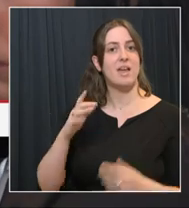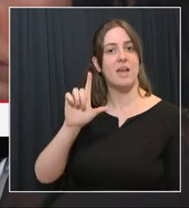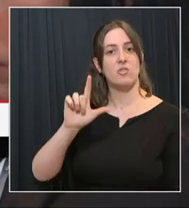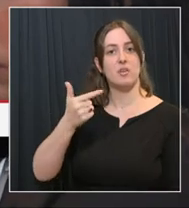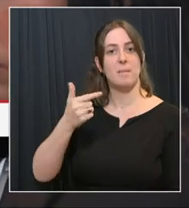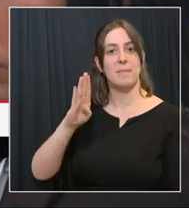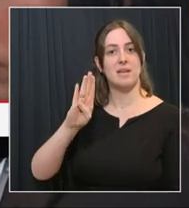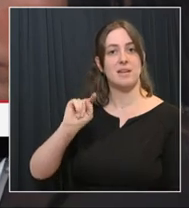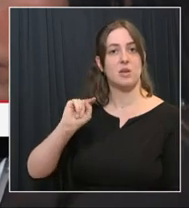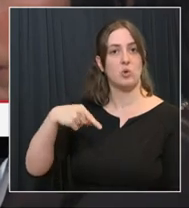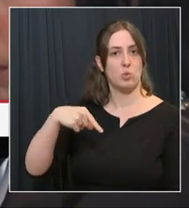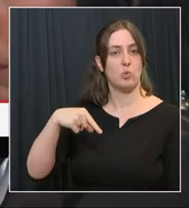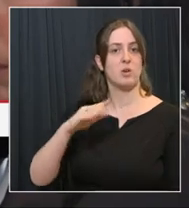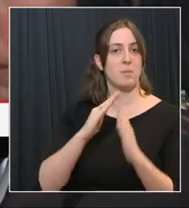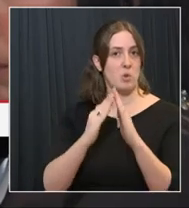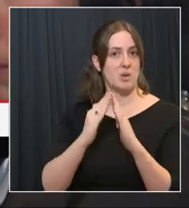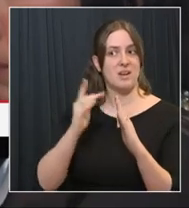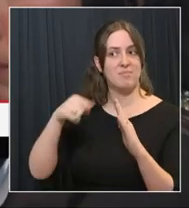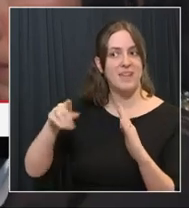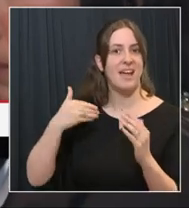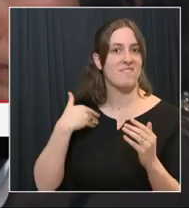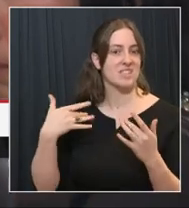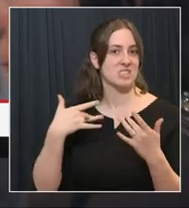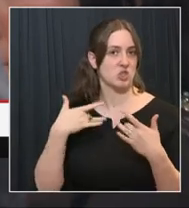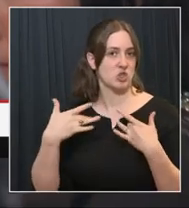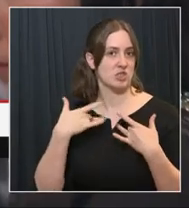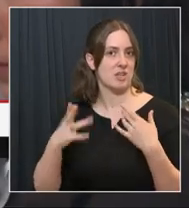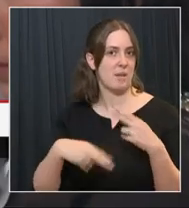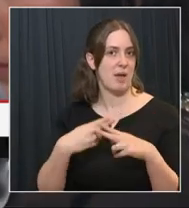are concerned about the possible cuts